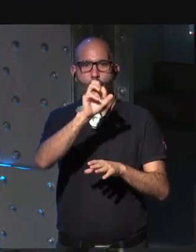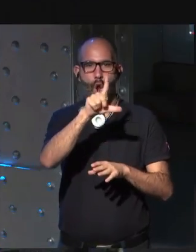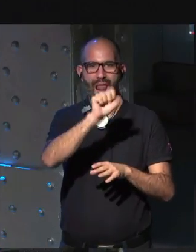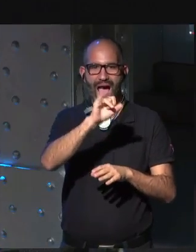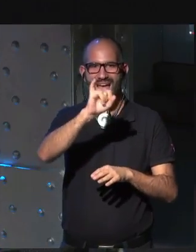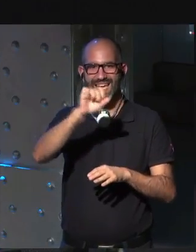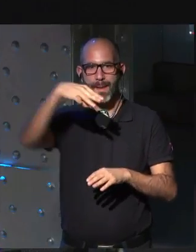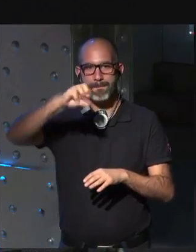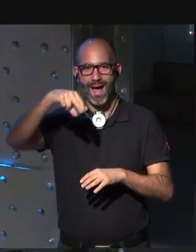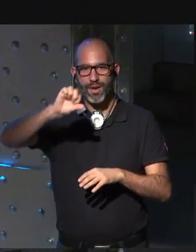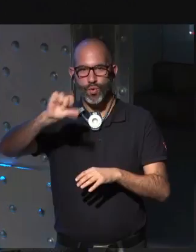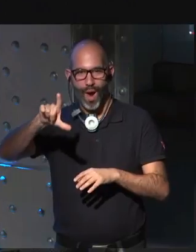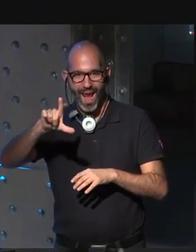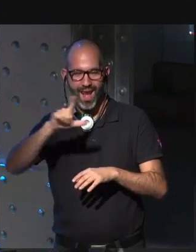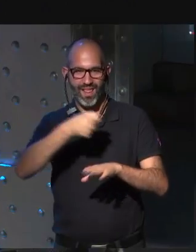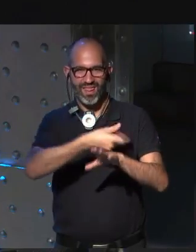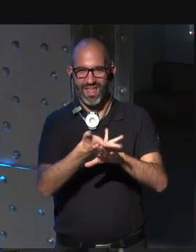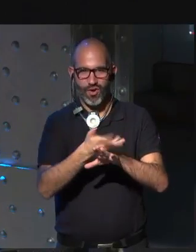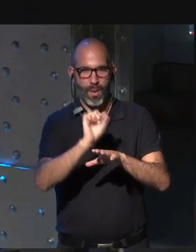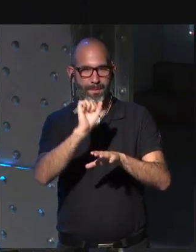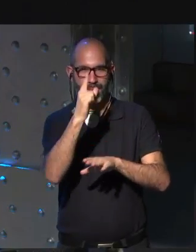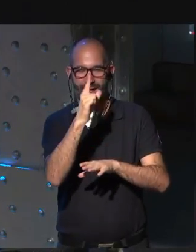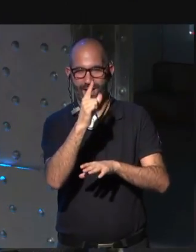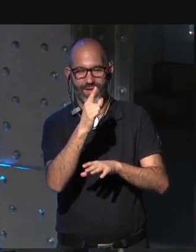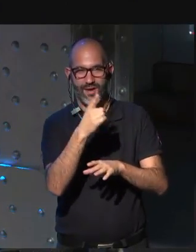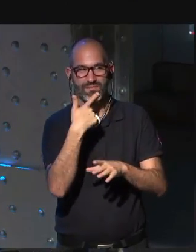Loli Emanuel,